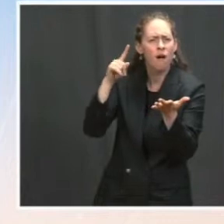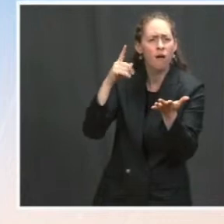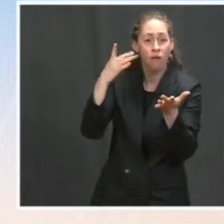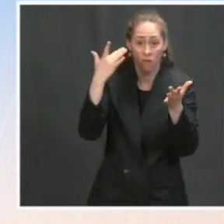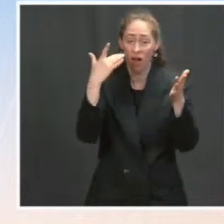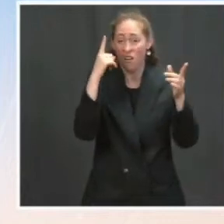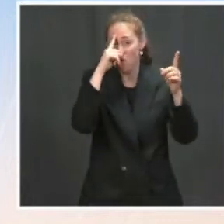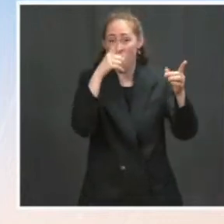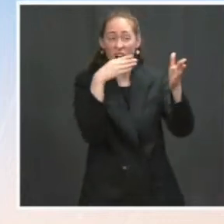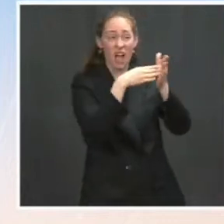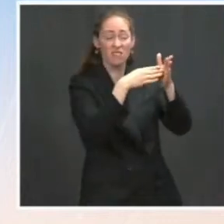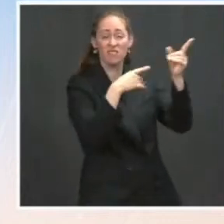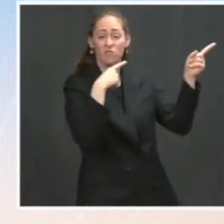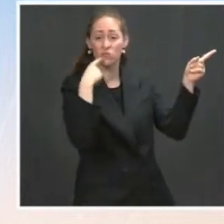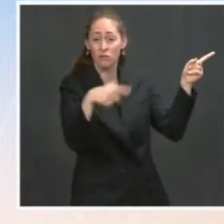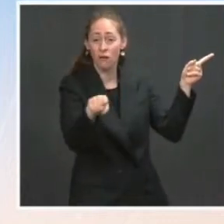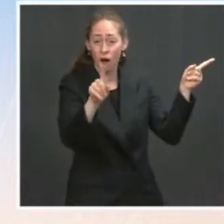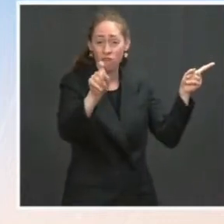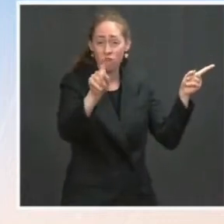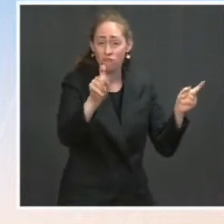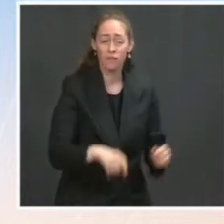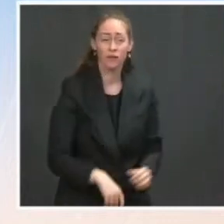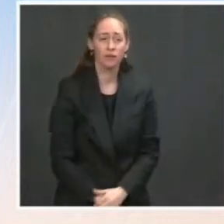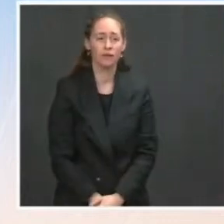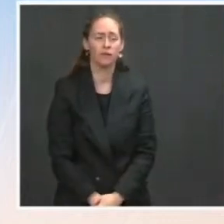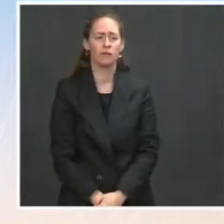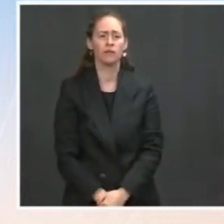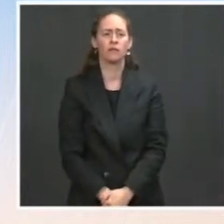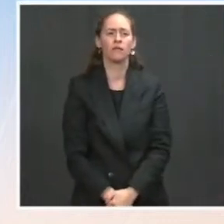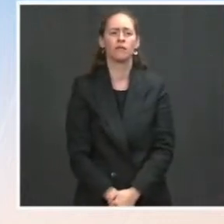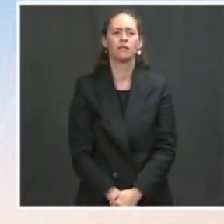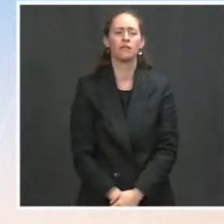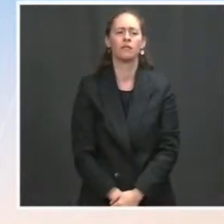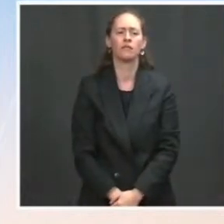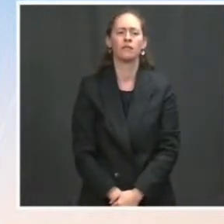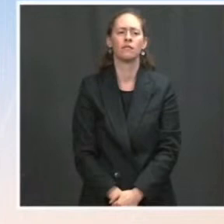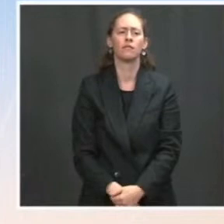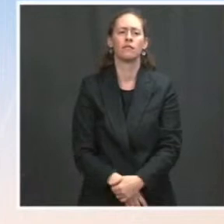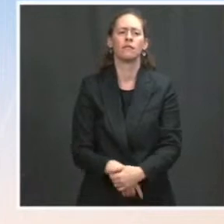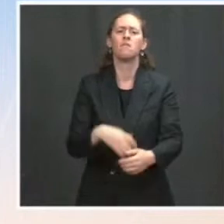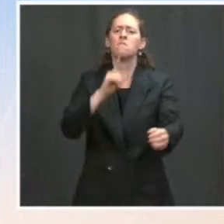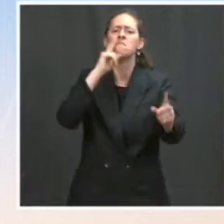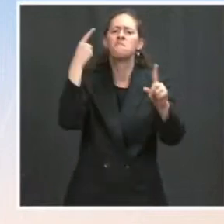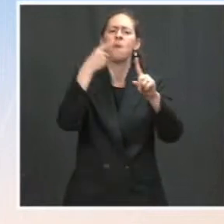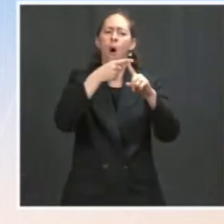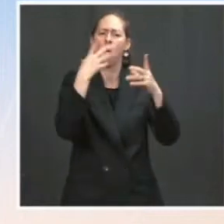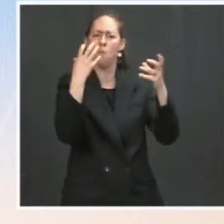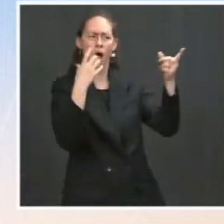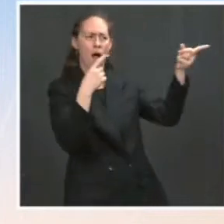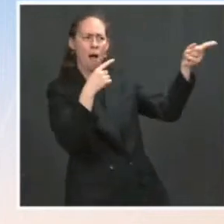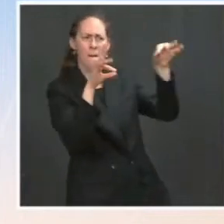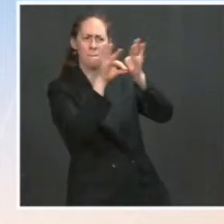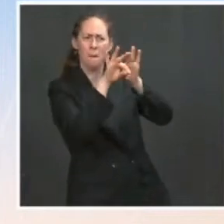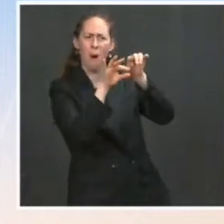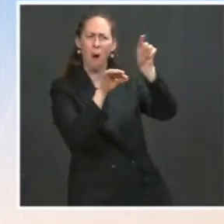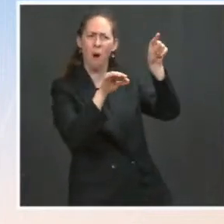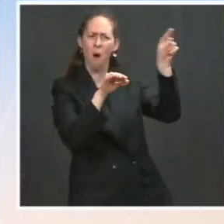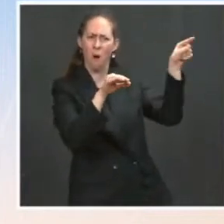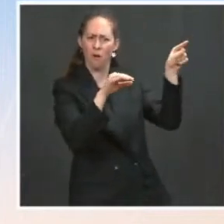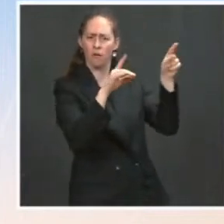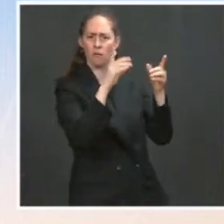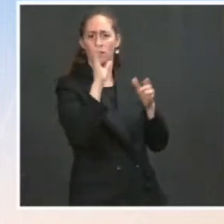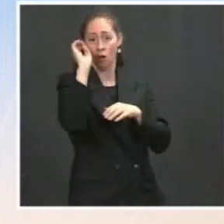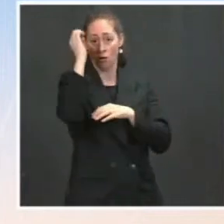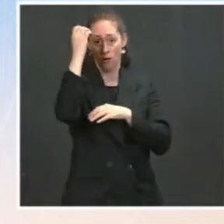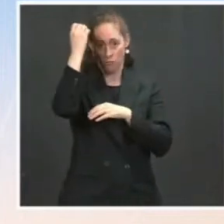a conversation and have a discussion with some important partners in Central Europe,